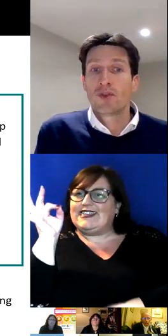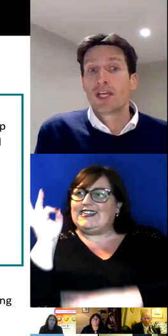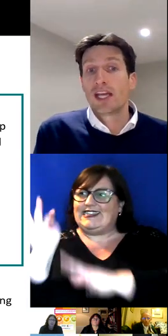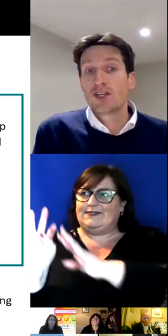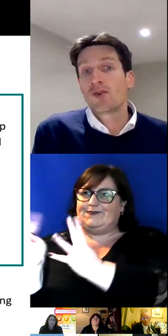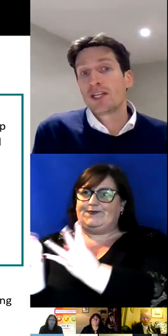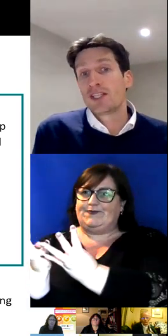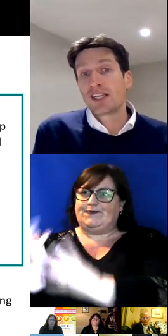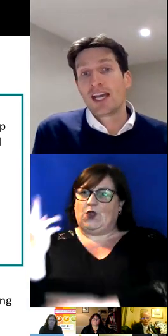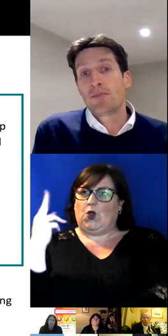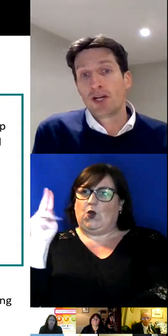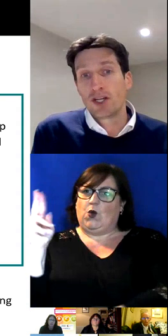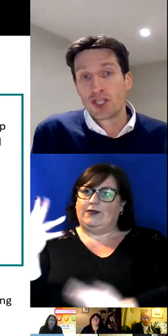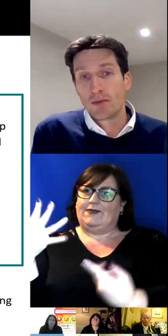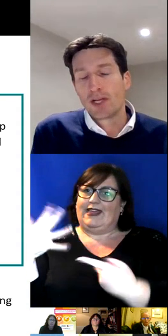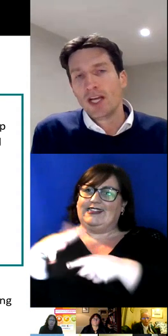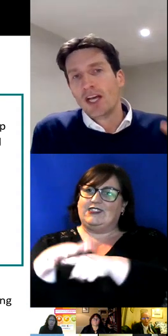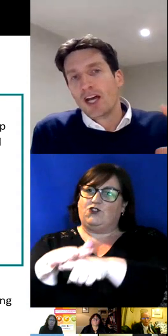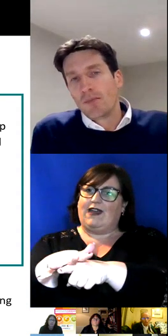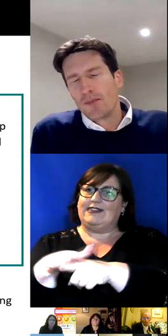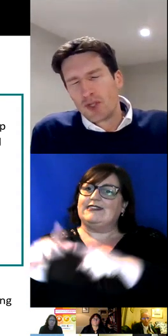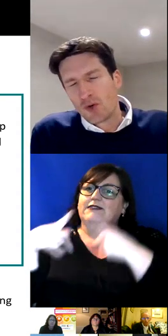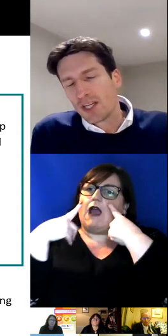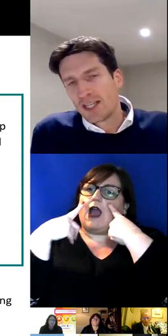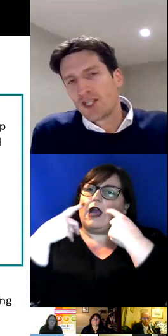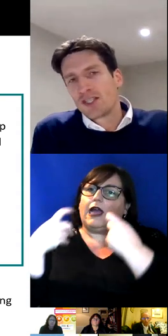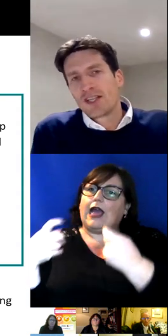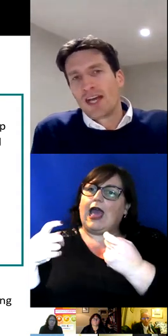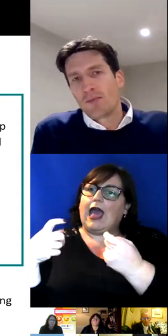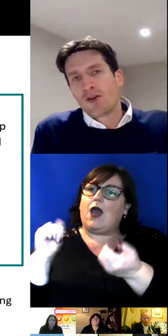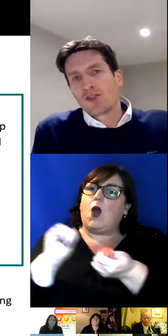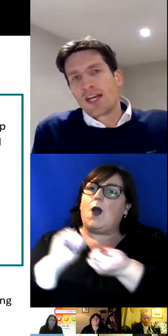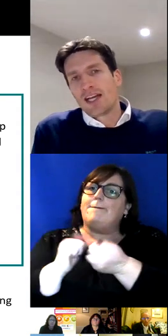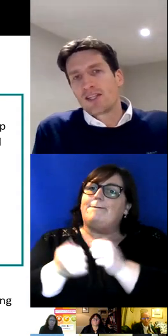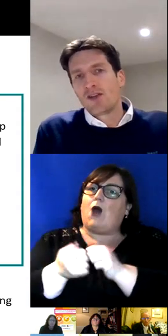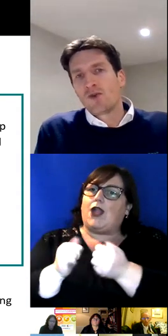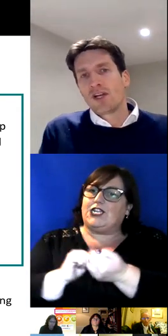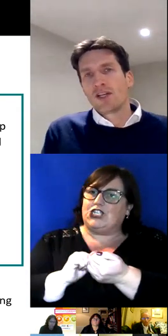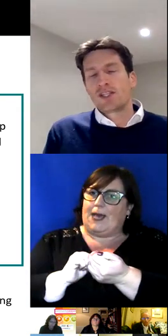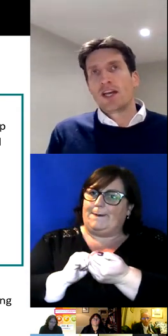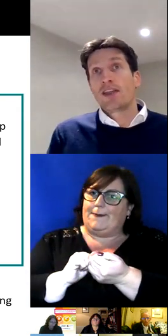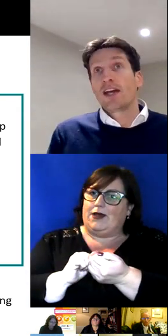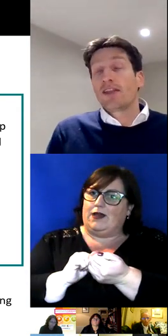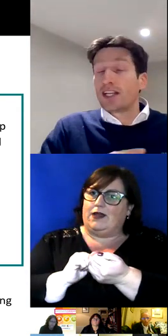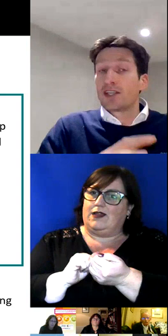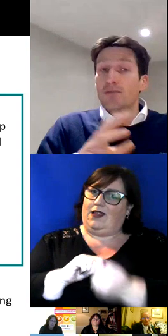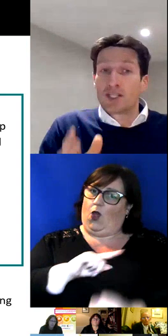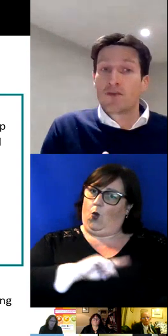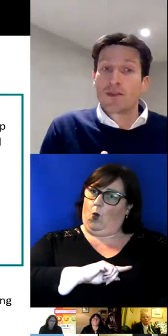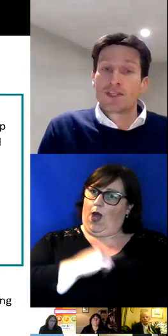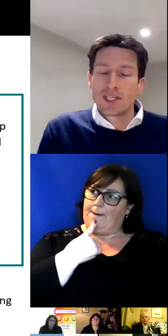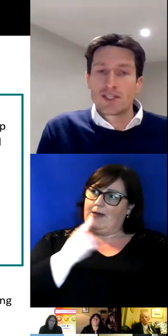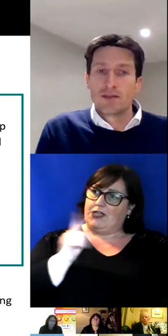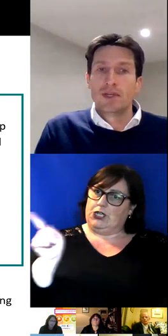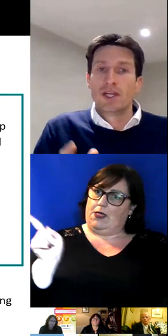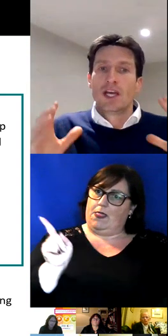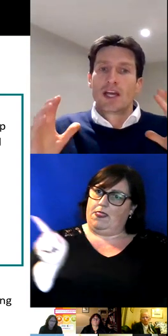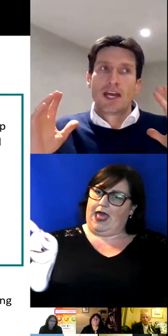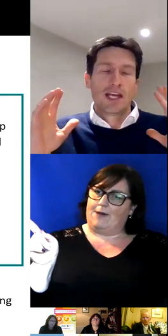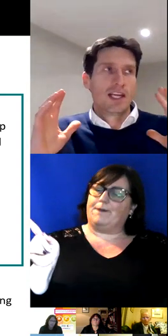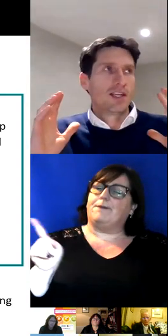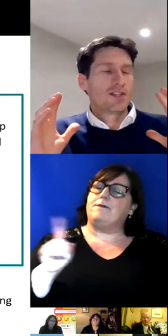which is called the Integrated Care Partnership. I'm drawing attention to that because that is the organizer, that is the bit of the